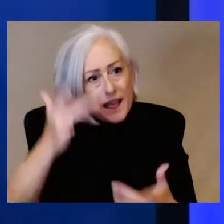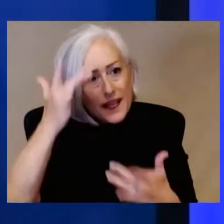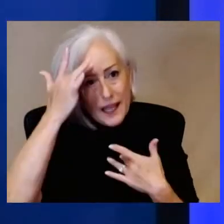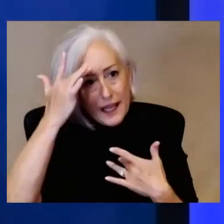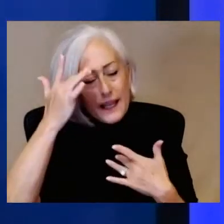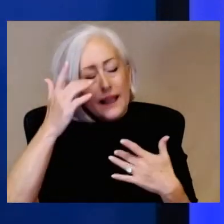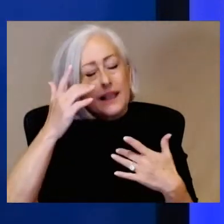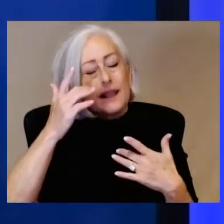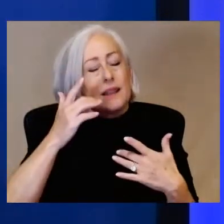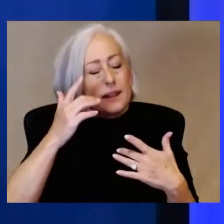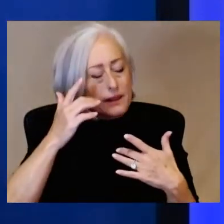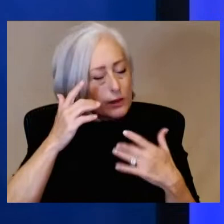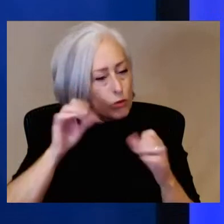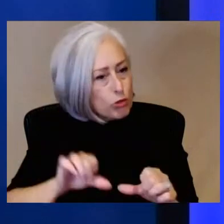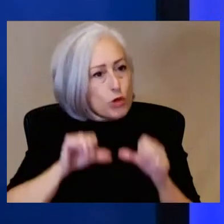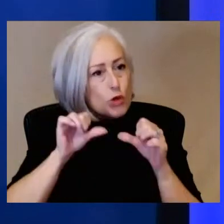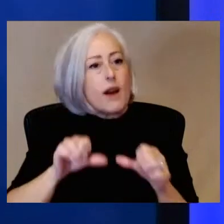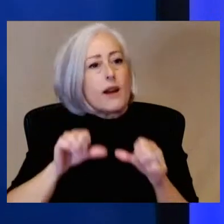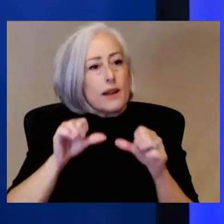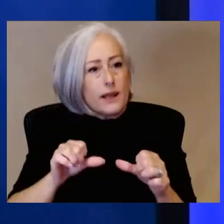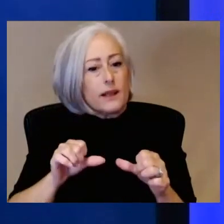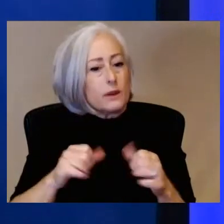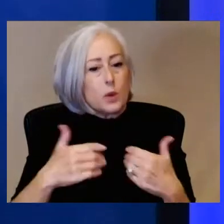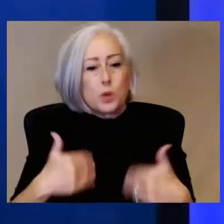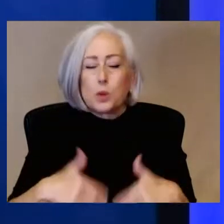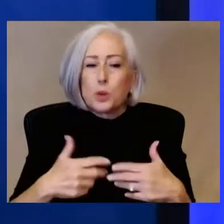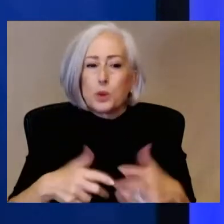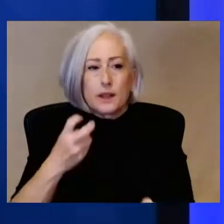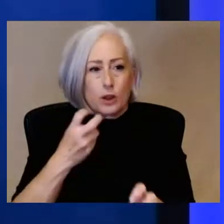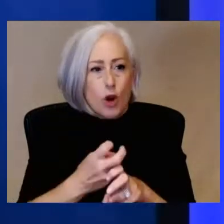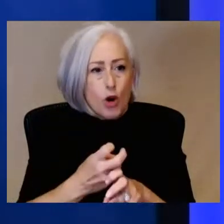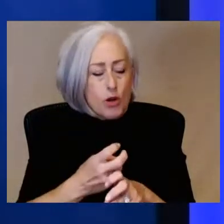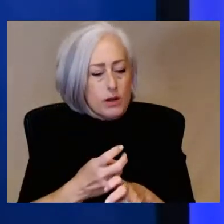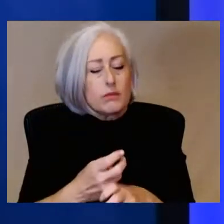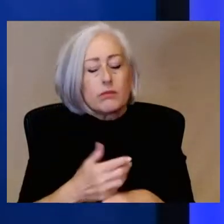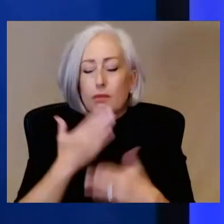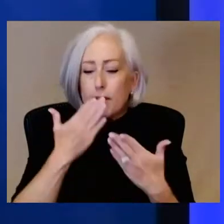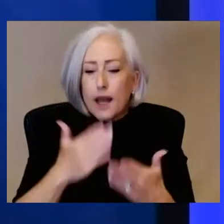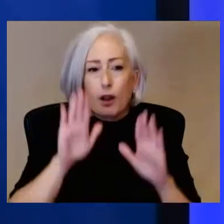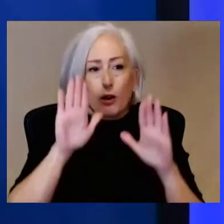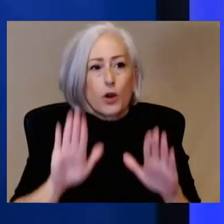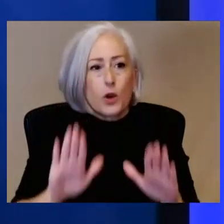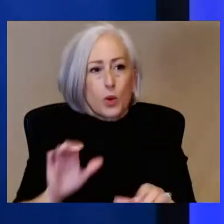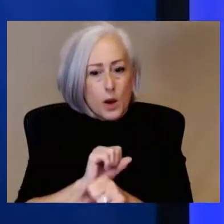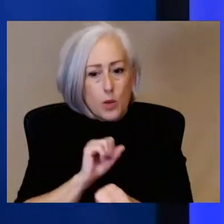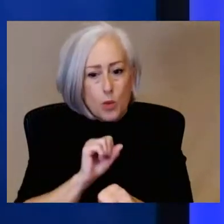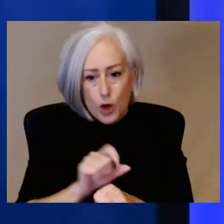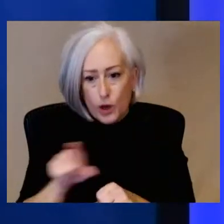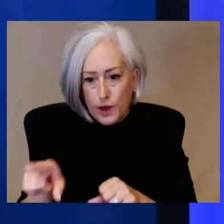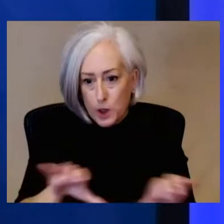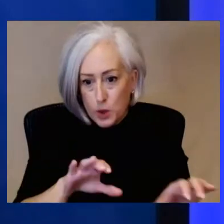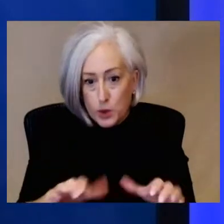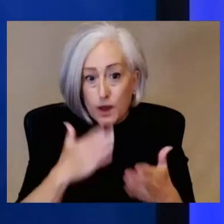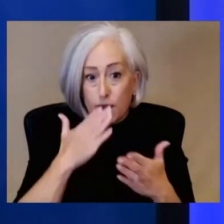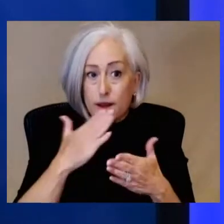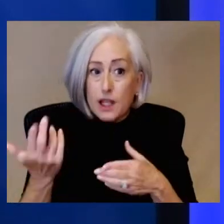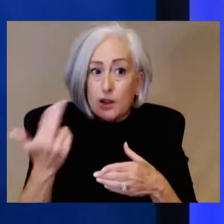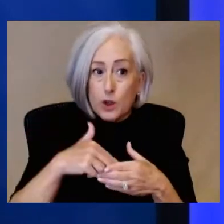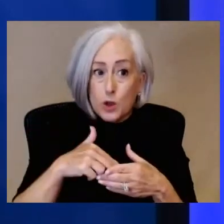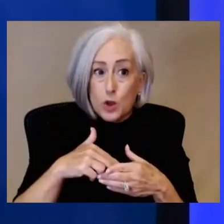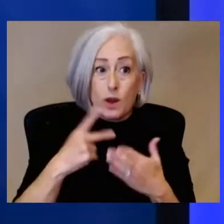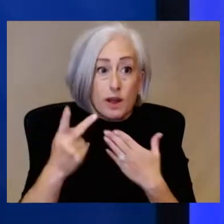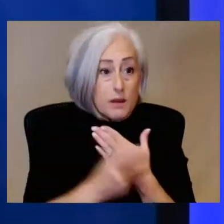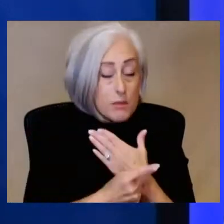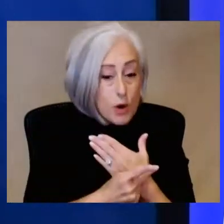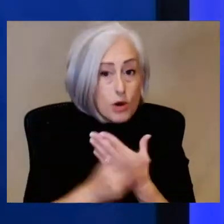is so hard, and it makes such a difference. So thank you for the great work I know you're doing. Thanks for being on this program. Thanks for bringing the message today, and I love